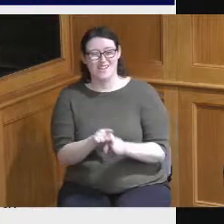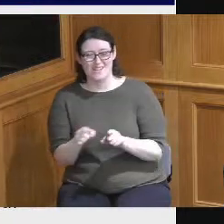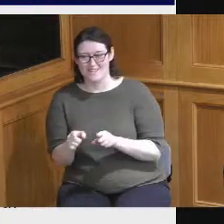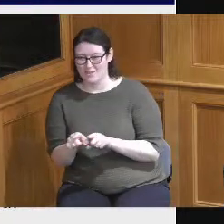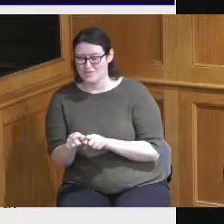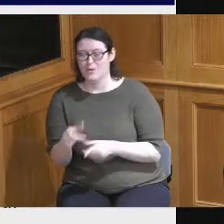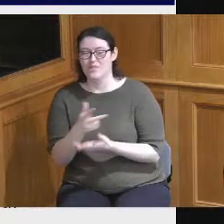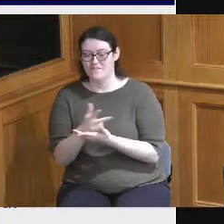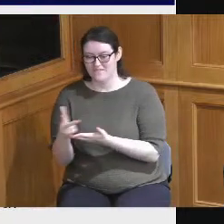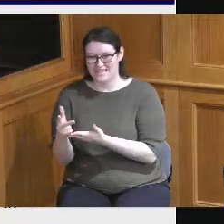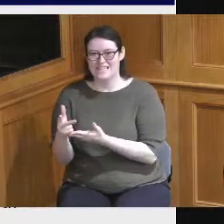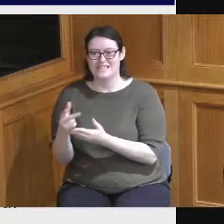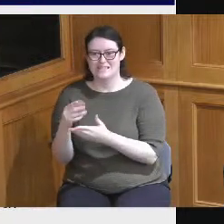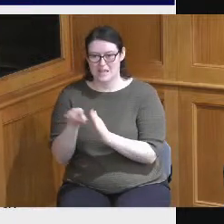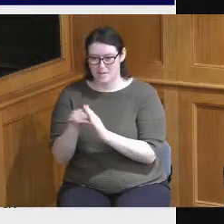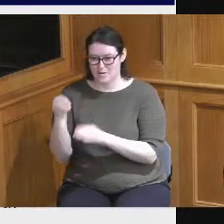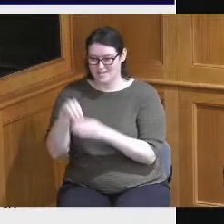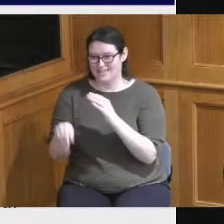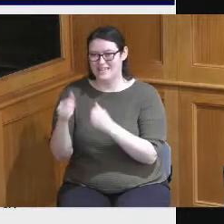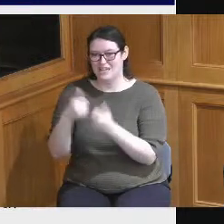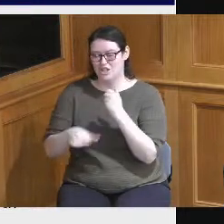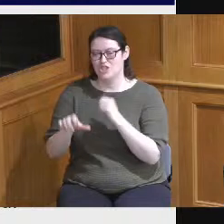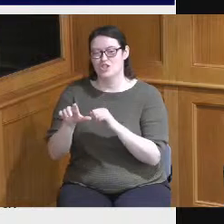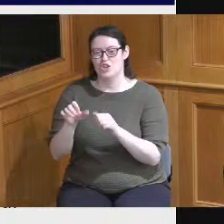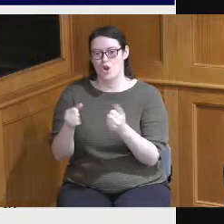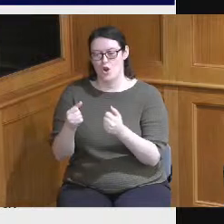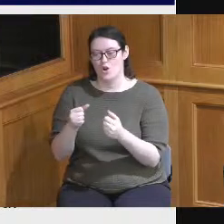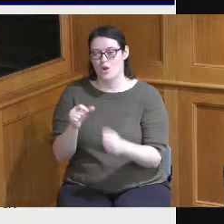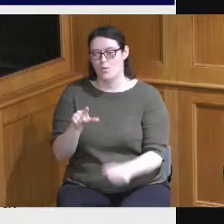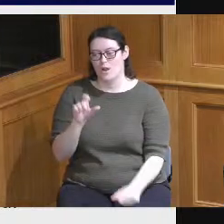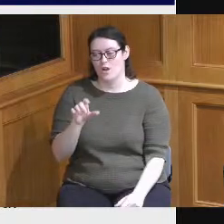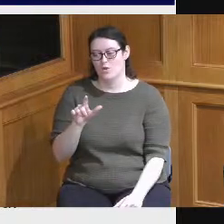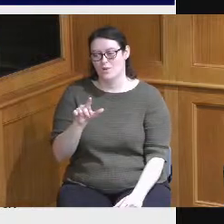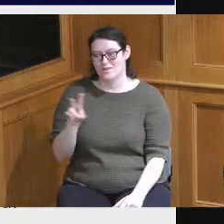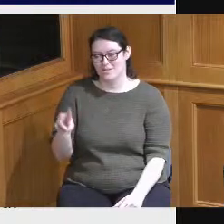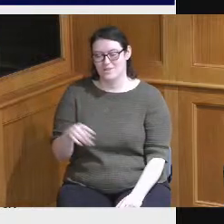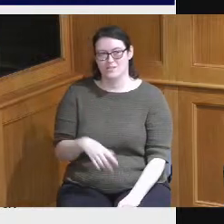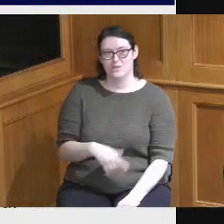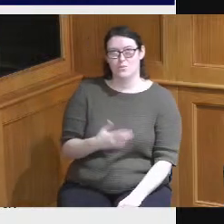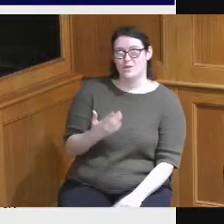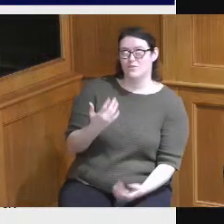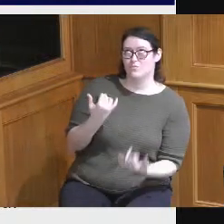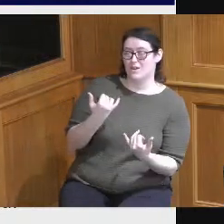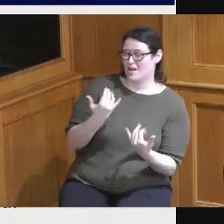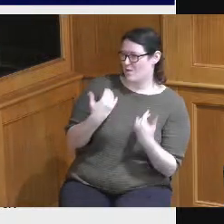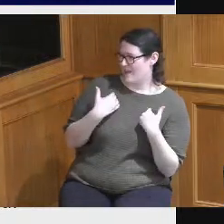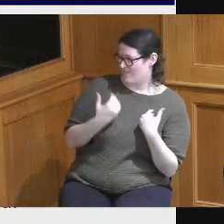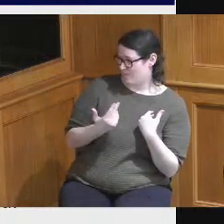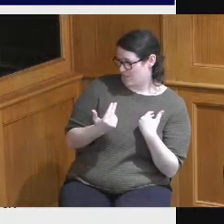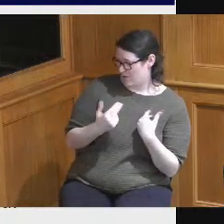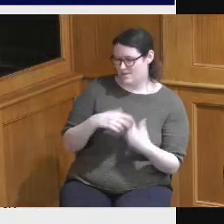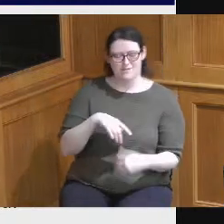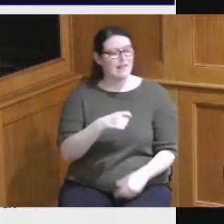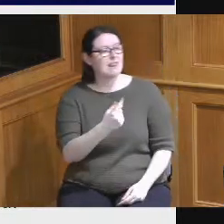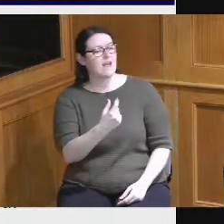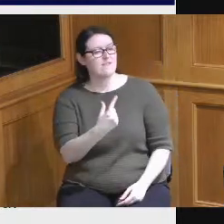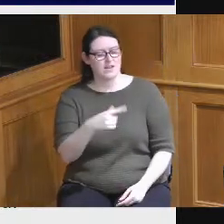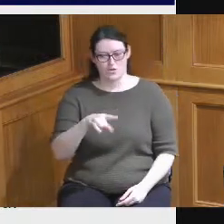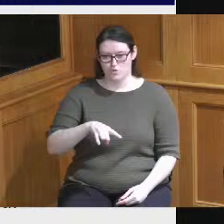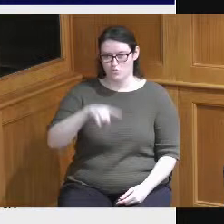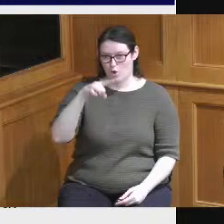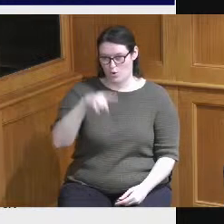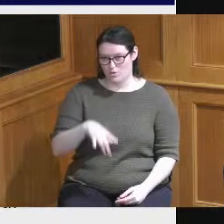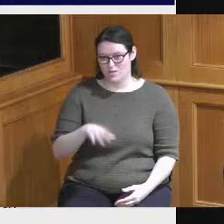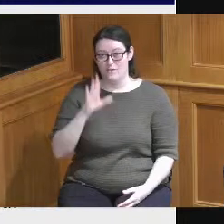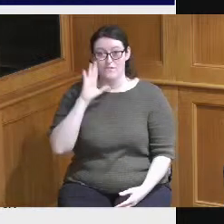car, 127. 20 drones from, what were we at, 13? 11. 20 drones. The future